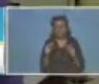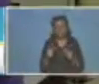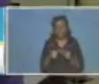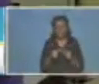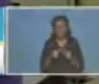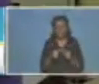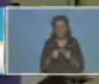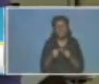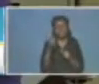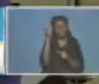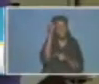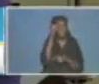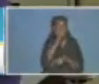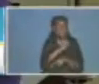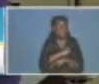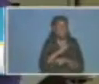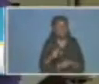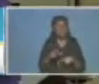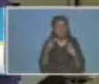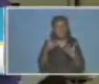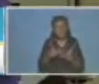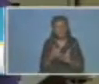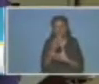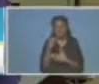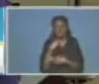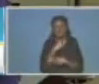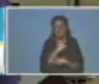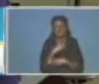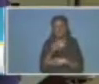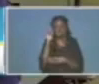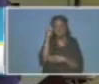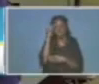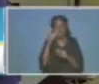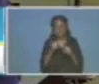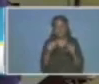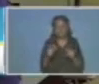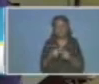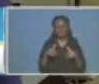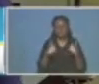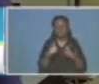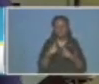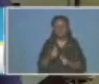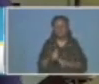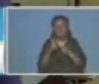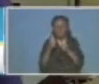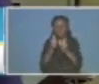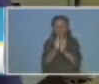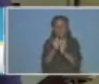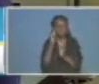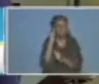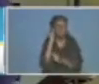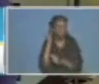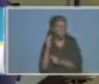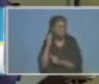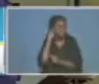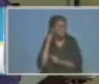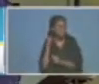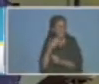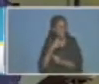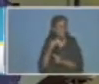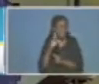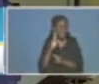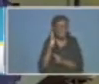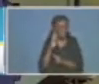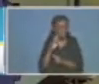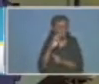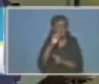Smith, present the latest members of the Governor General's Youth Awards with gold, silver, and bronze trophies. Now, just to give you a bit of